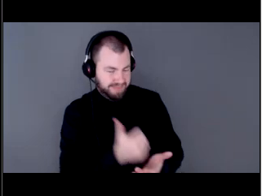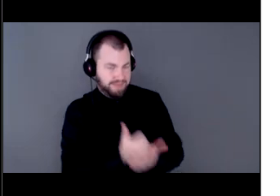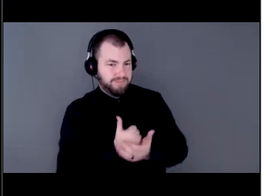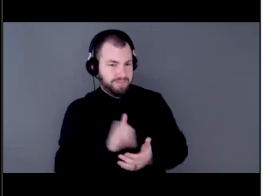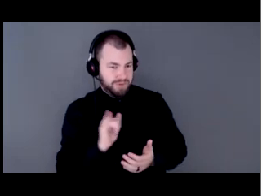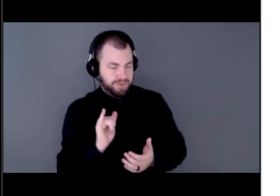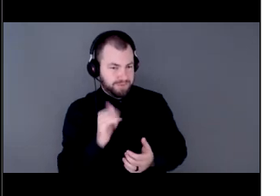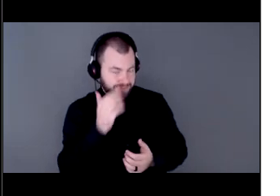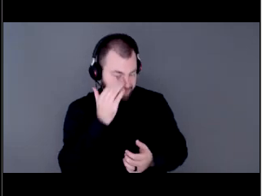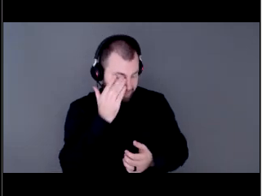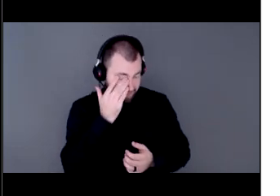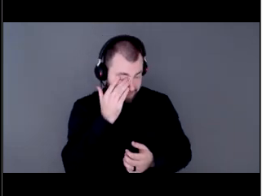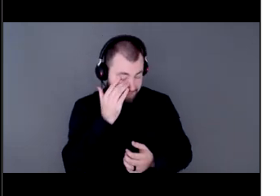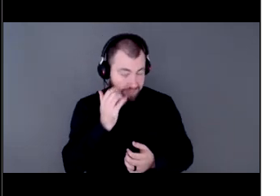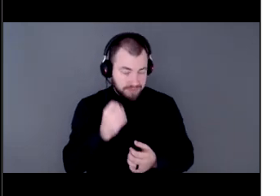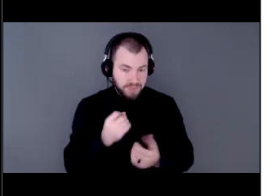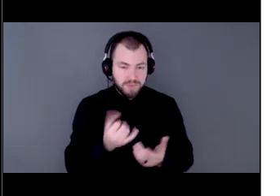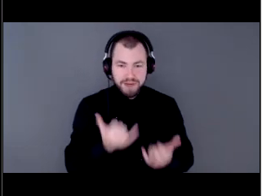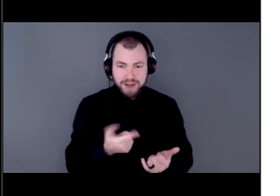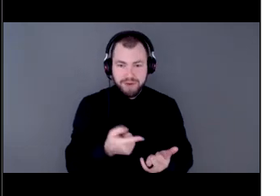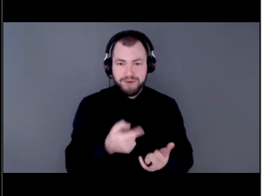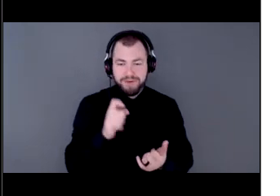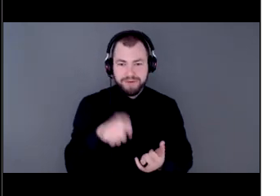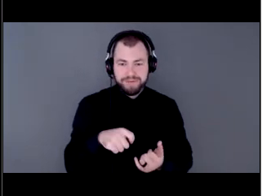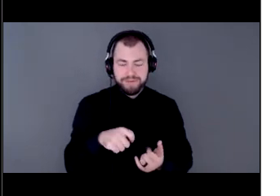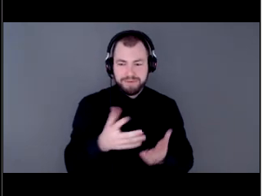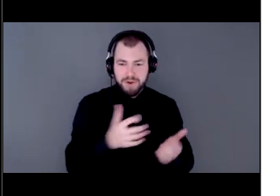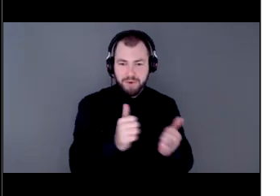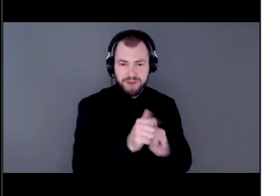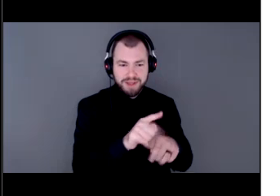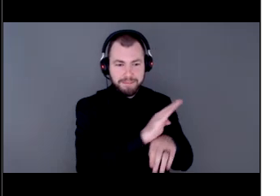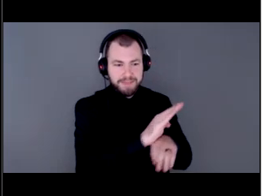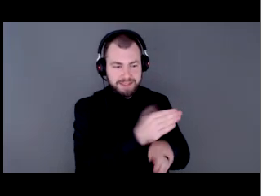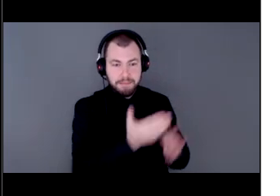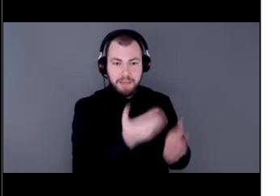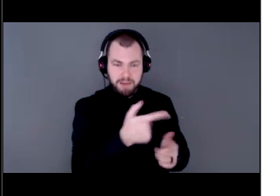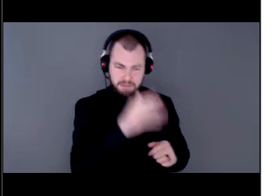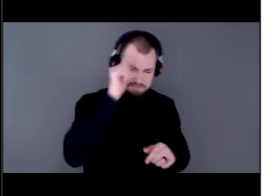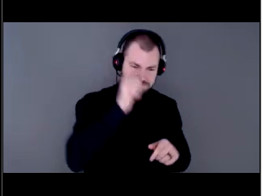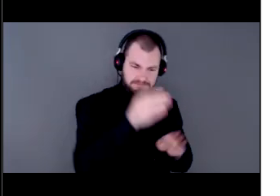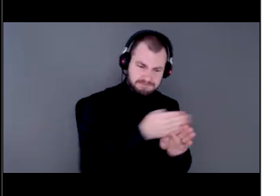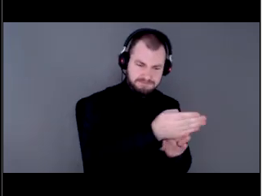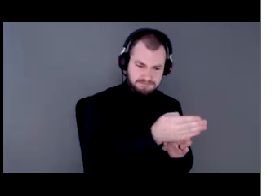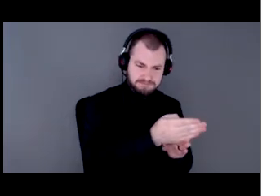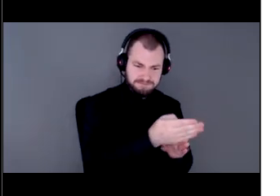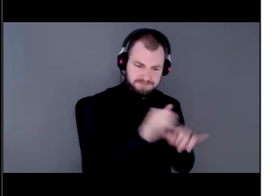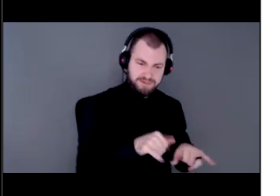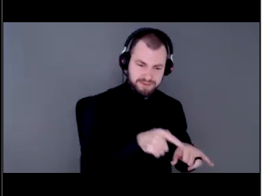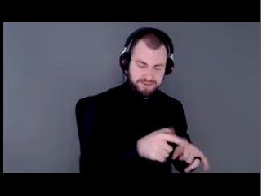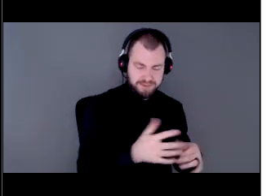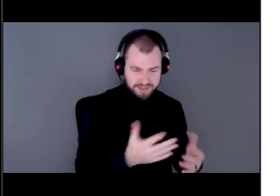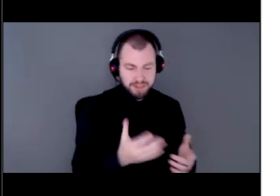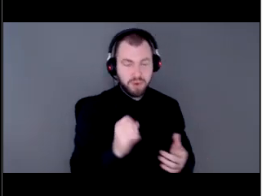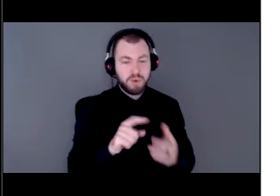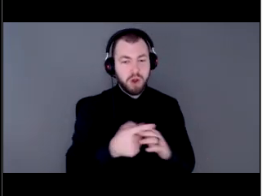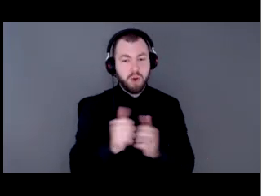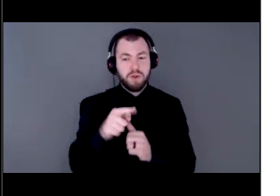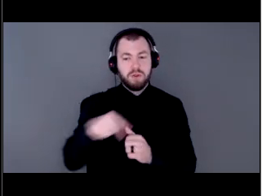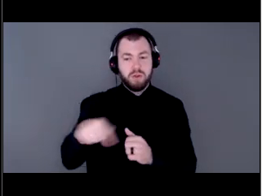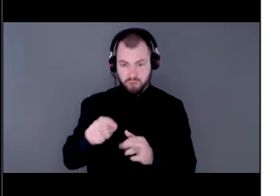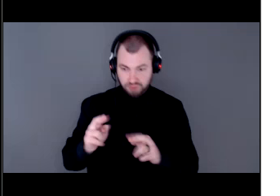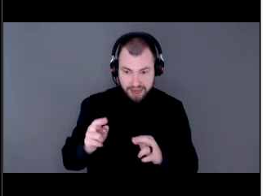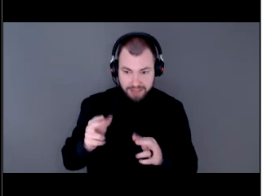of having students talk to businesses that may not be ready to hear it. So we start with those who are ready to hear, and then they can be the examples for